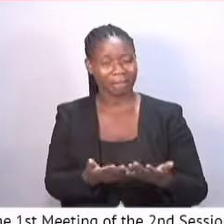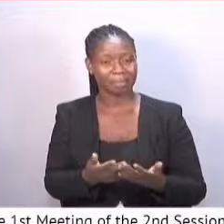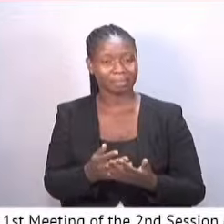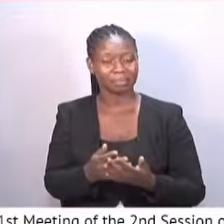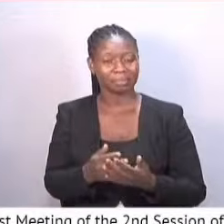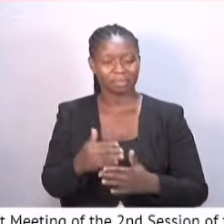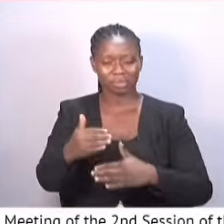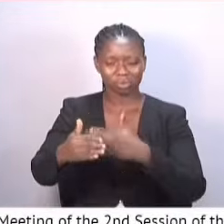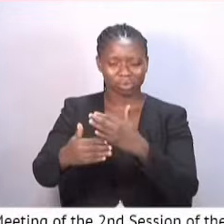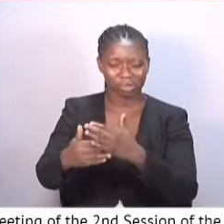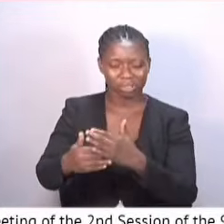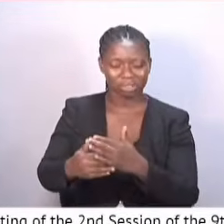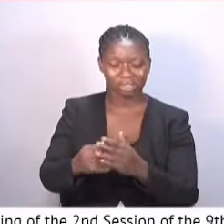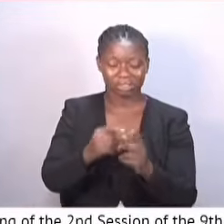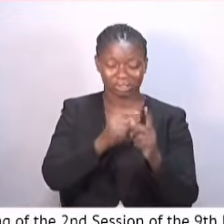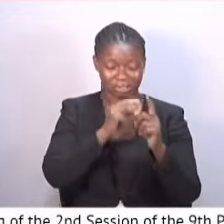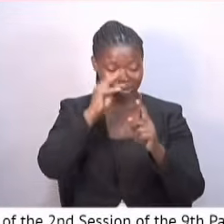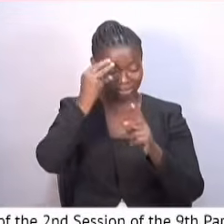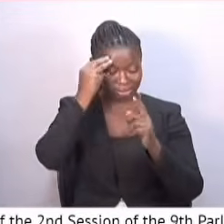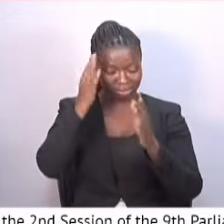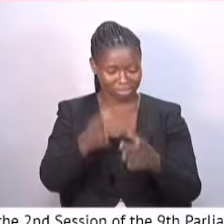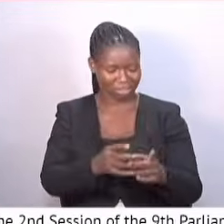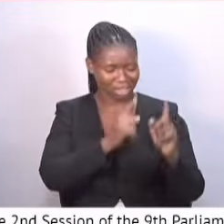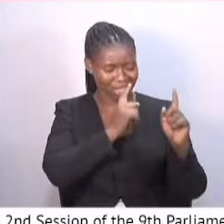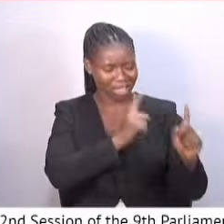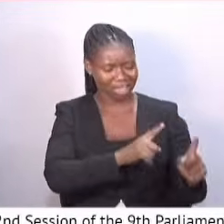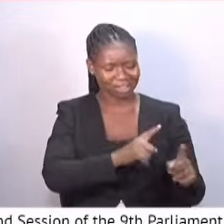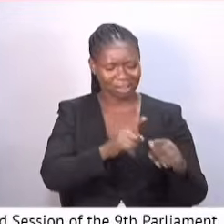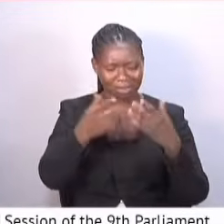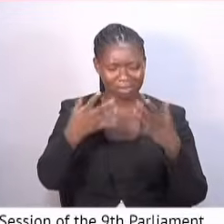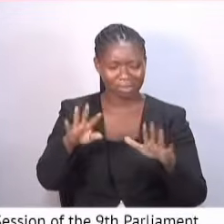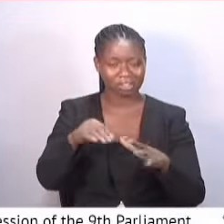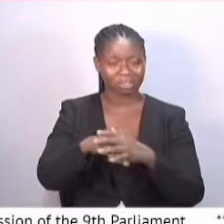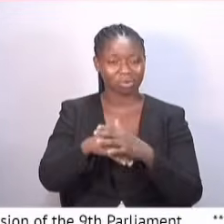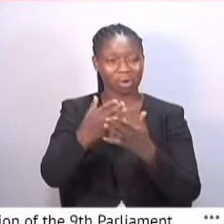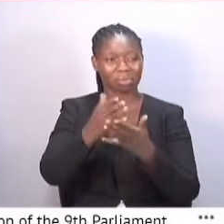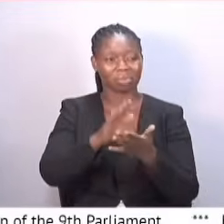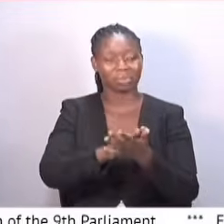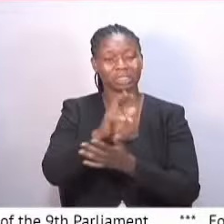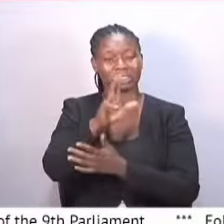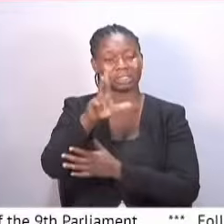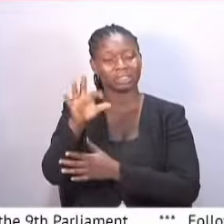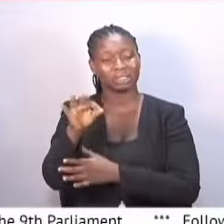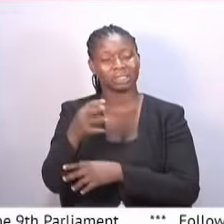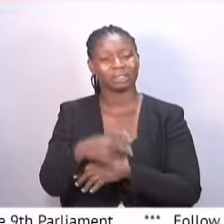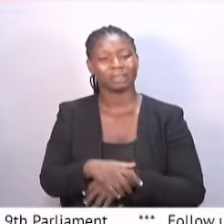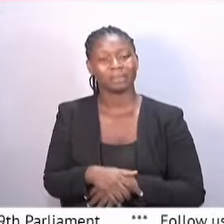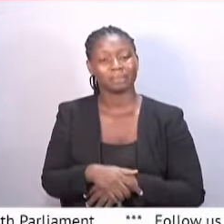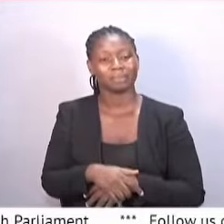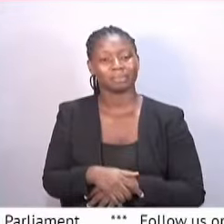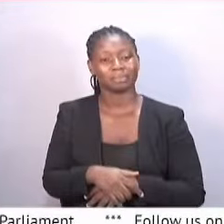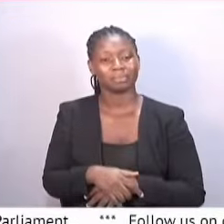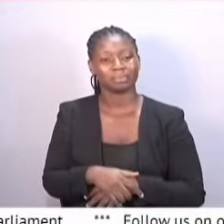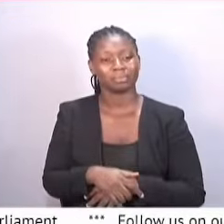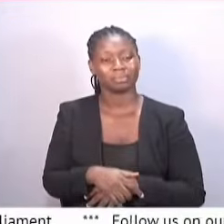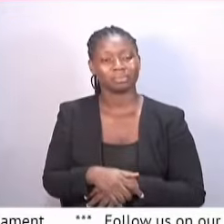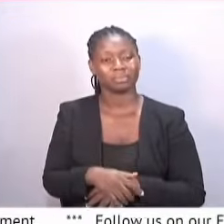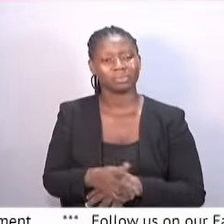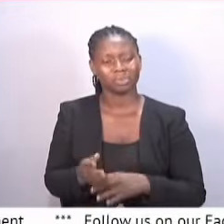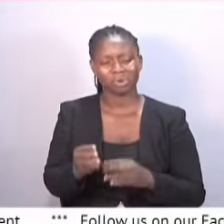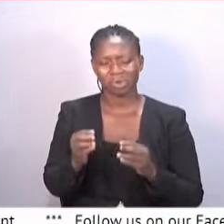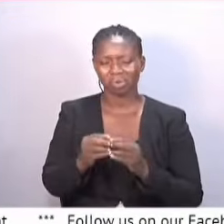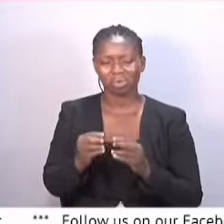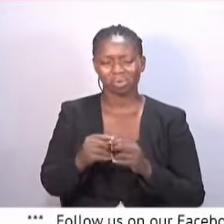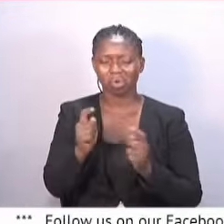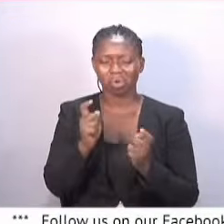from the progress that the minister has come to answer in page 39? That is what is bringing